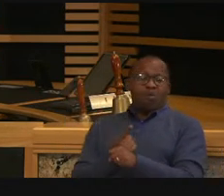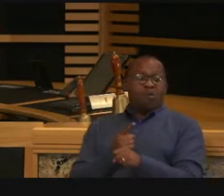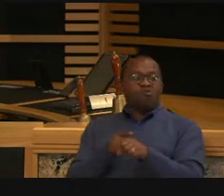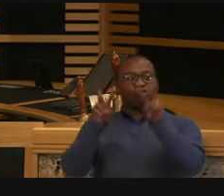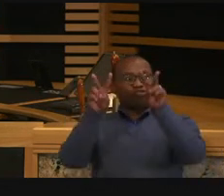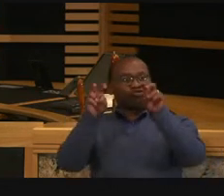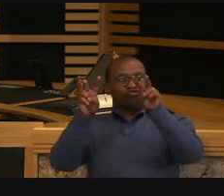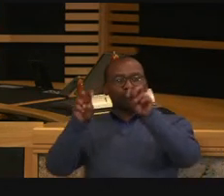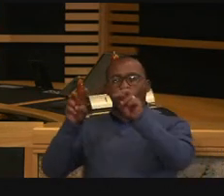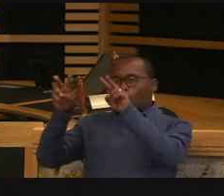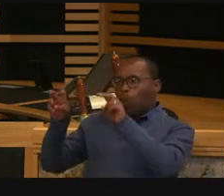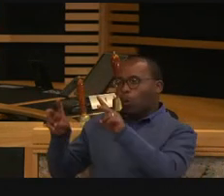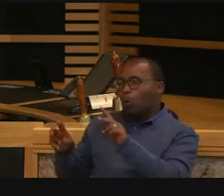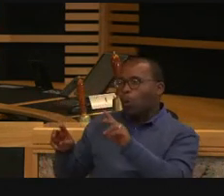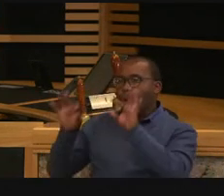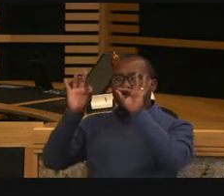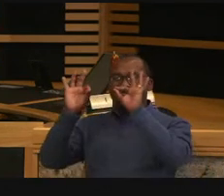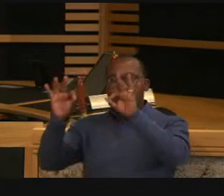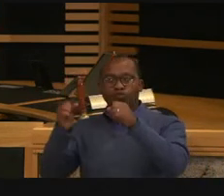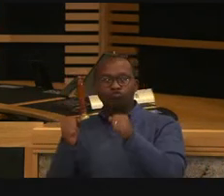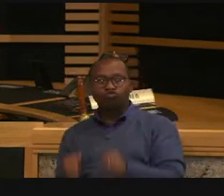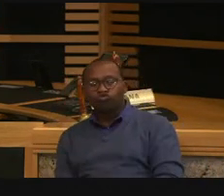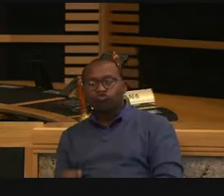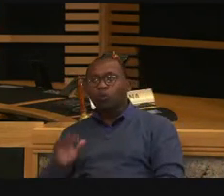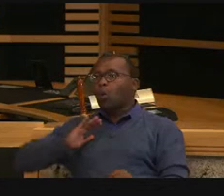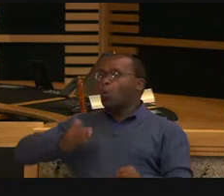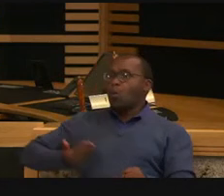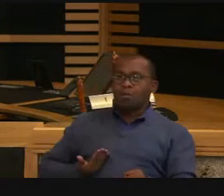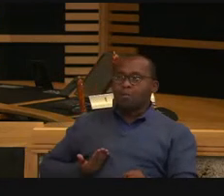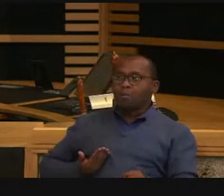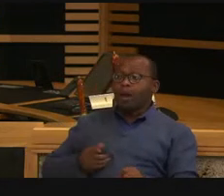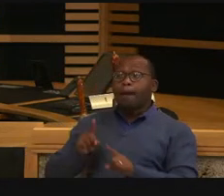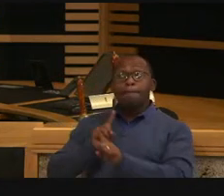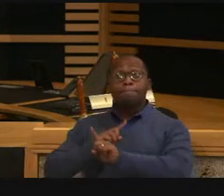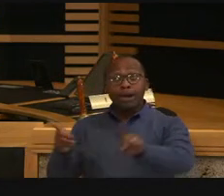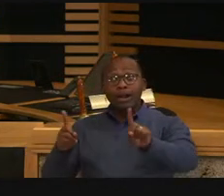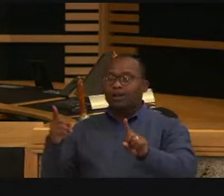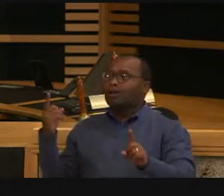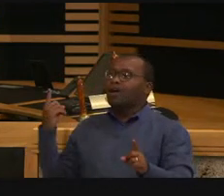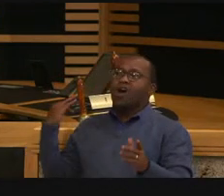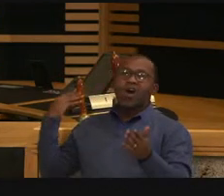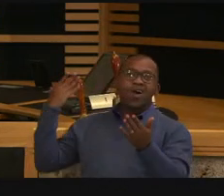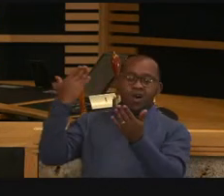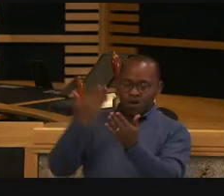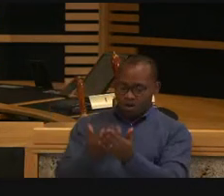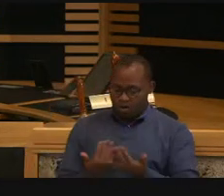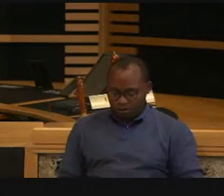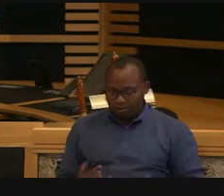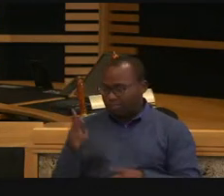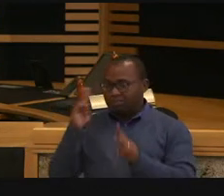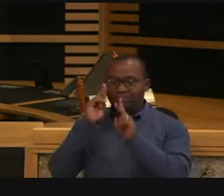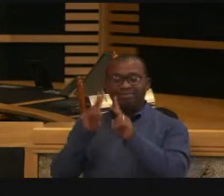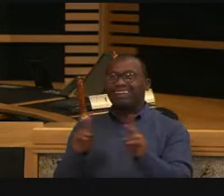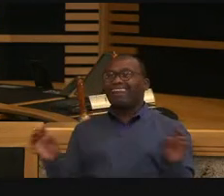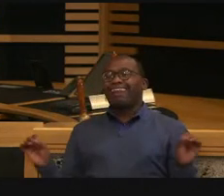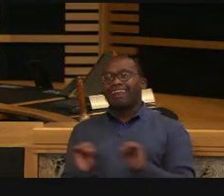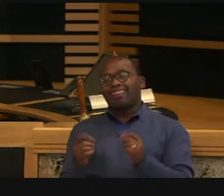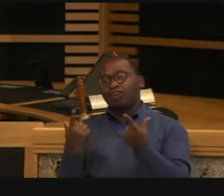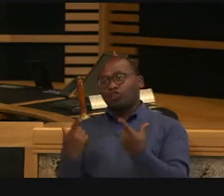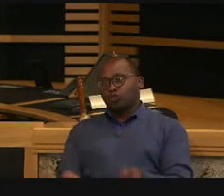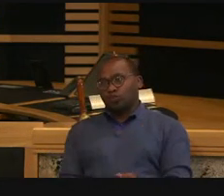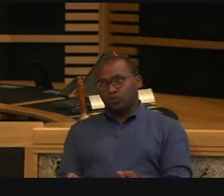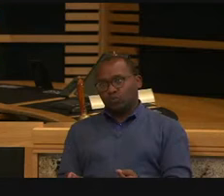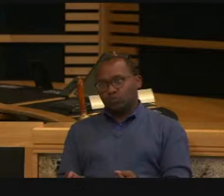this country. However, till this day, nothing significant we see on the ground. Women make up the